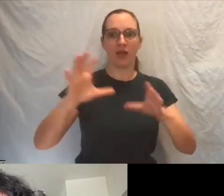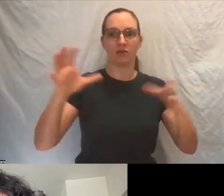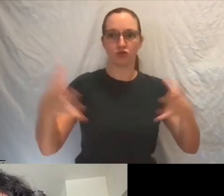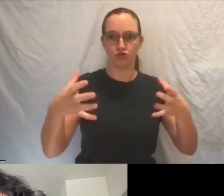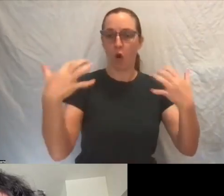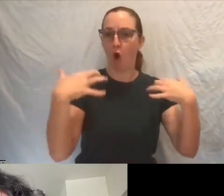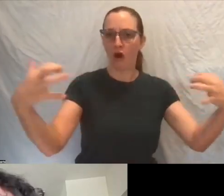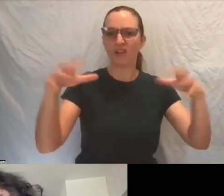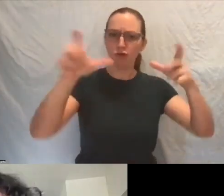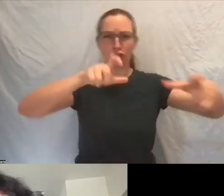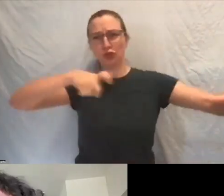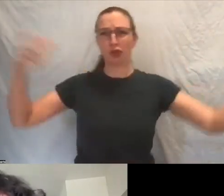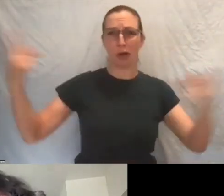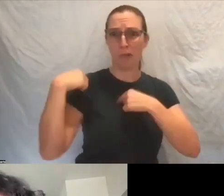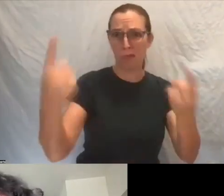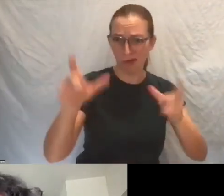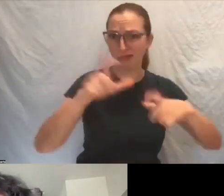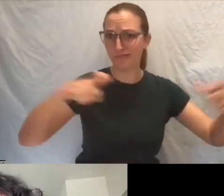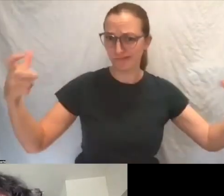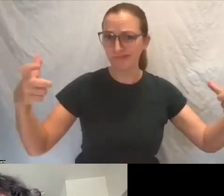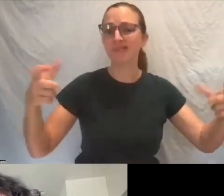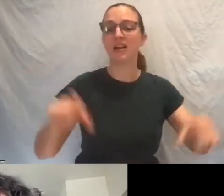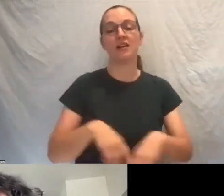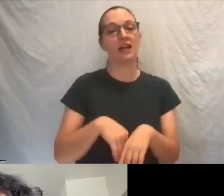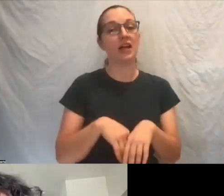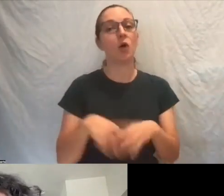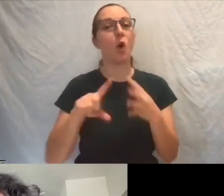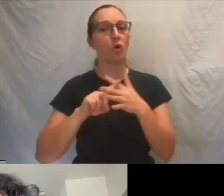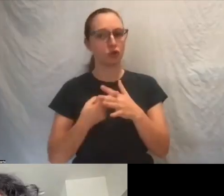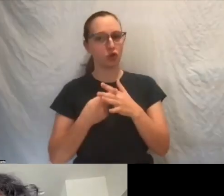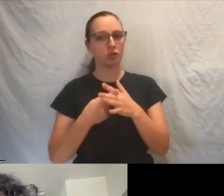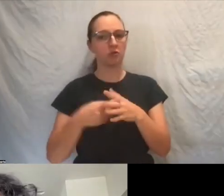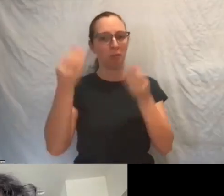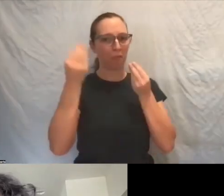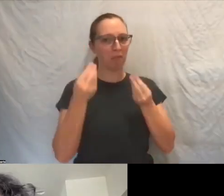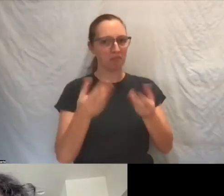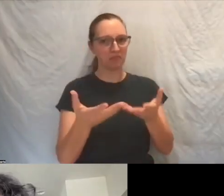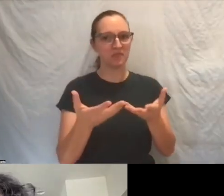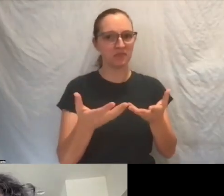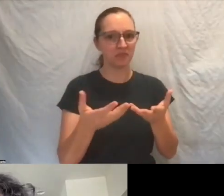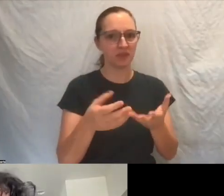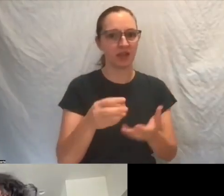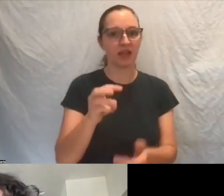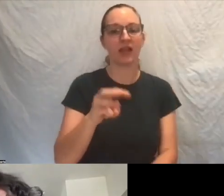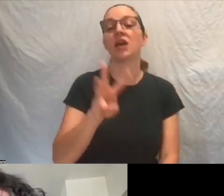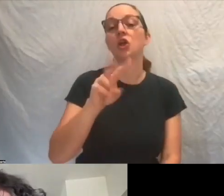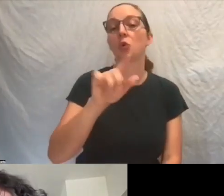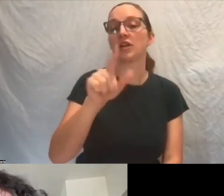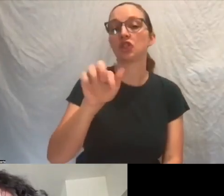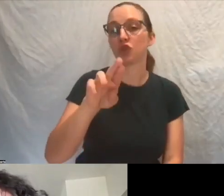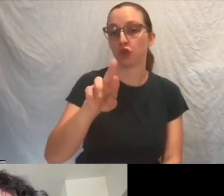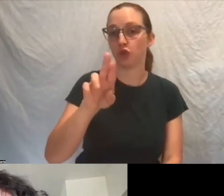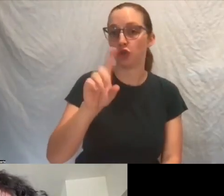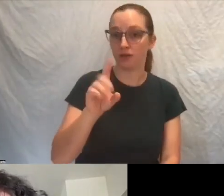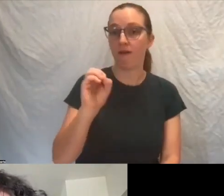time. And I want to start off just by telling you about the Wizard of Oz. When I was 6 years old,